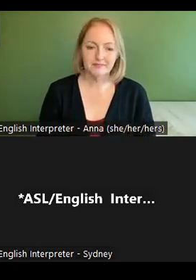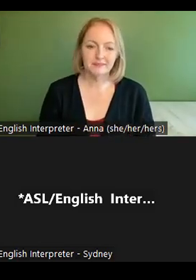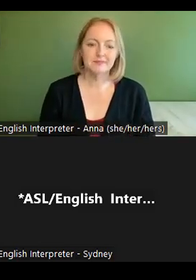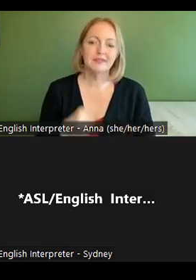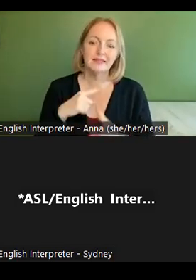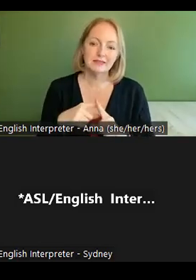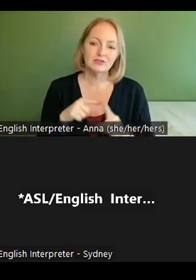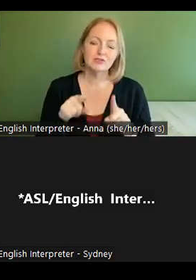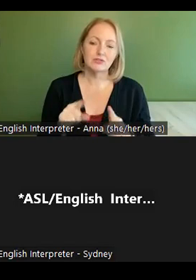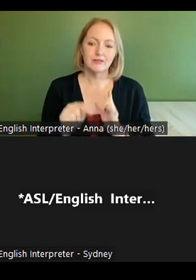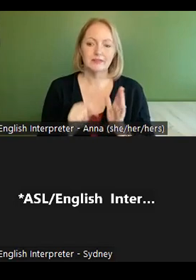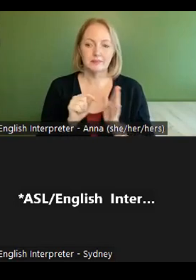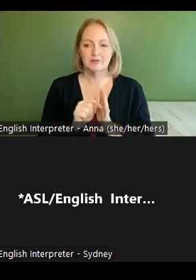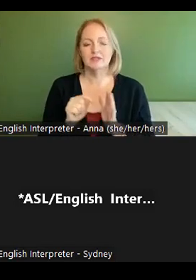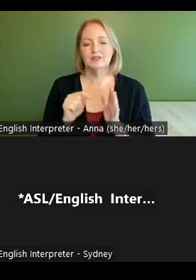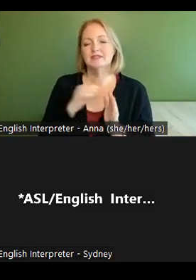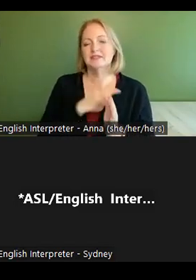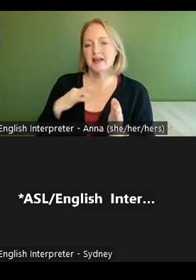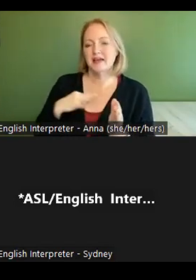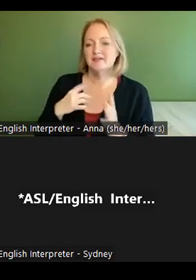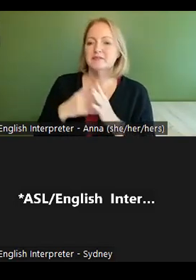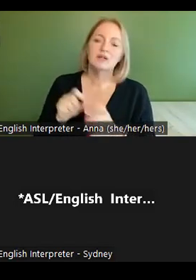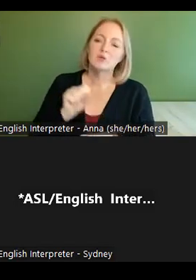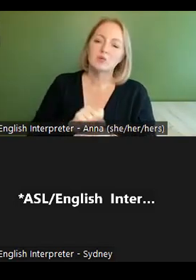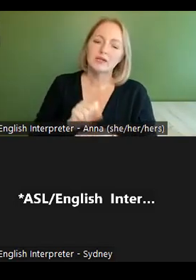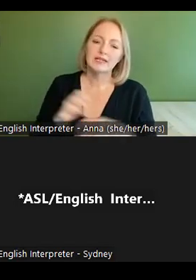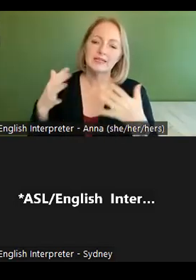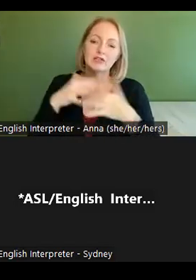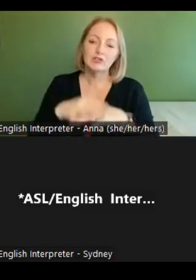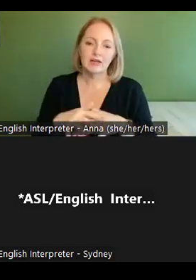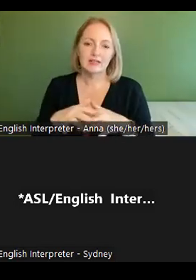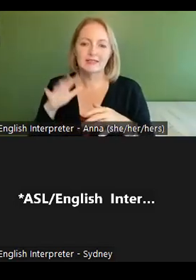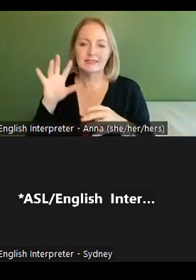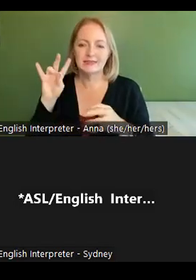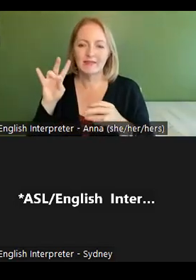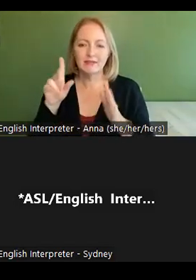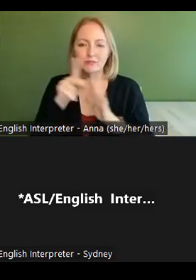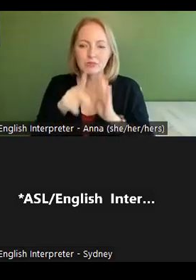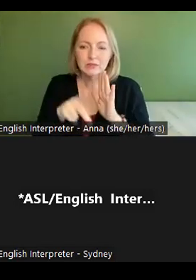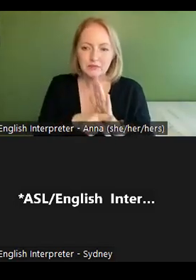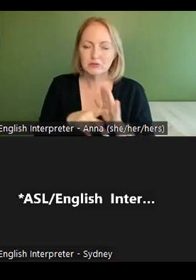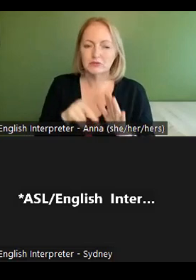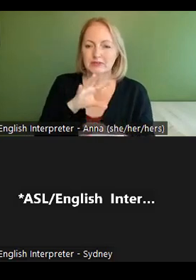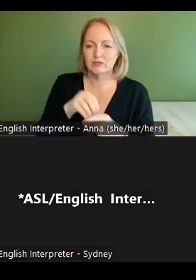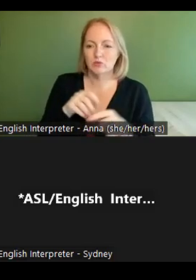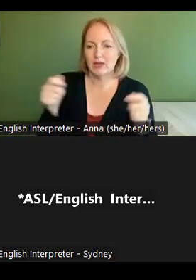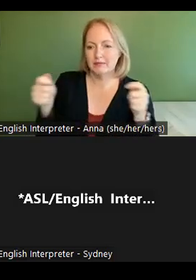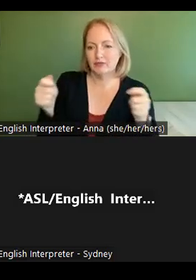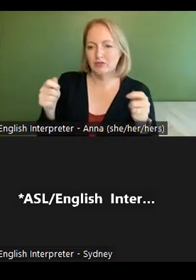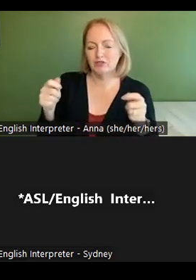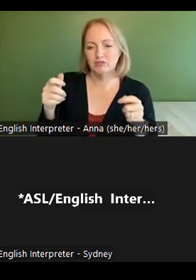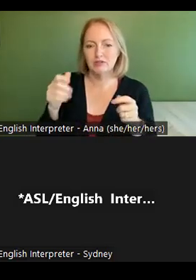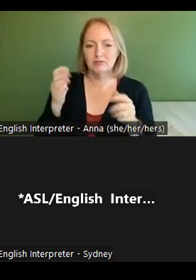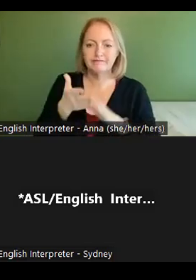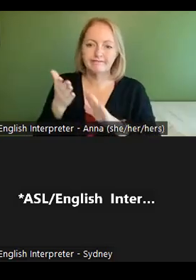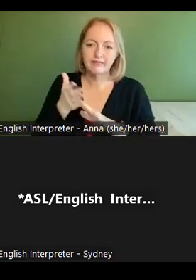this period, the CACFP staff began working towards integrating the following 7 guiding principles into the administration of the